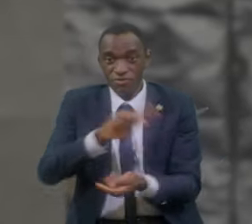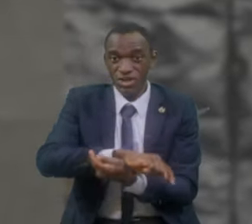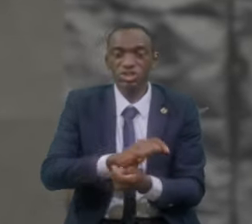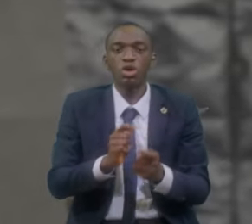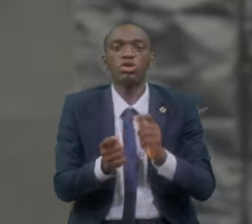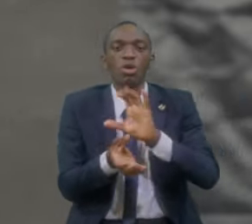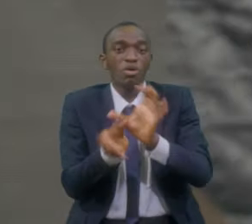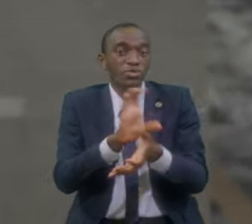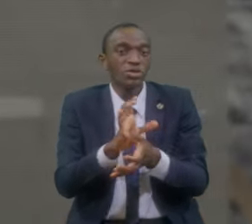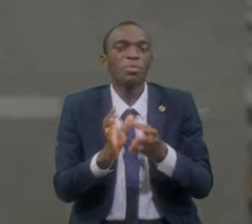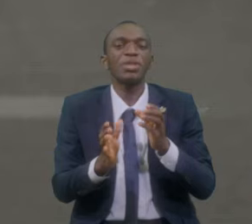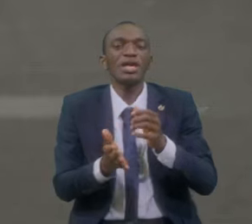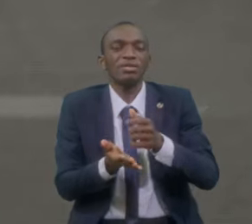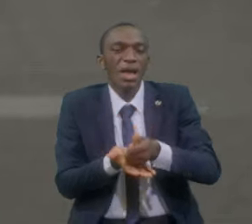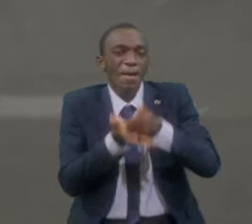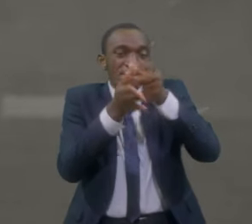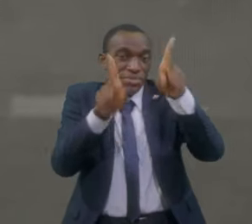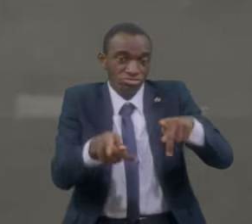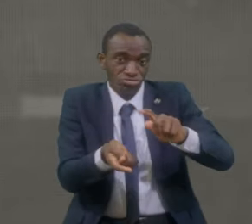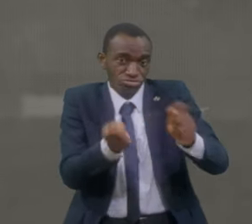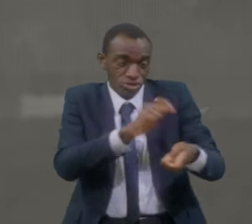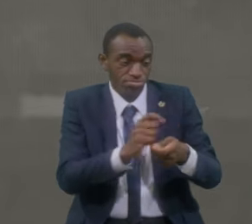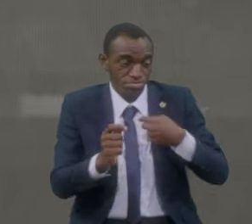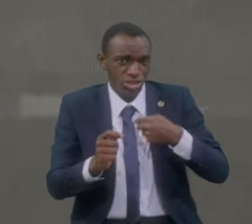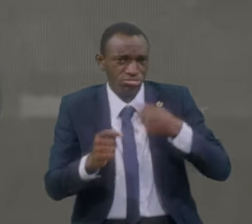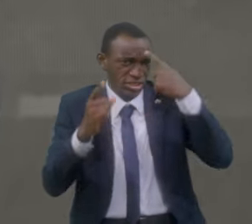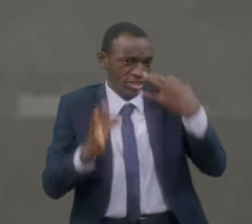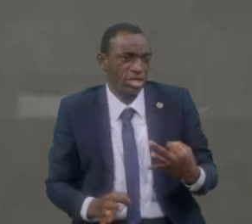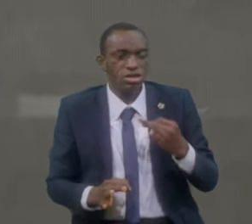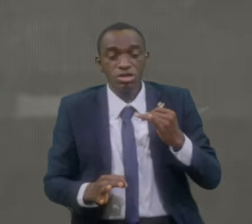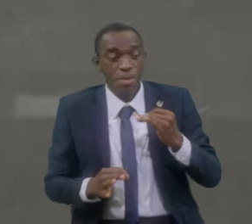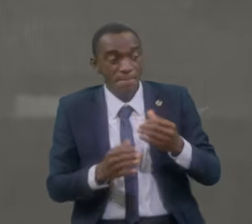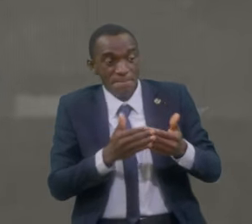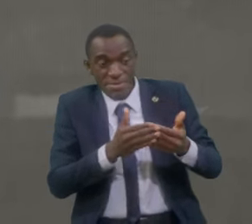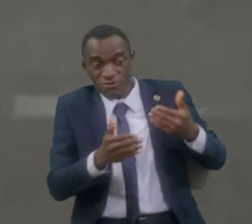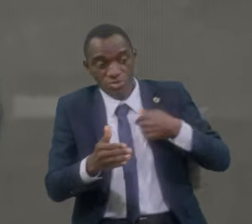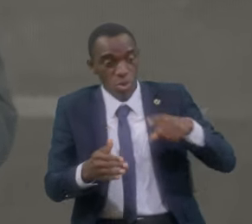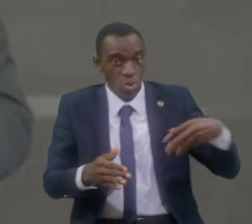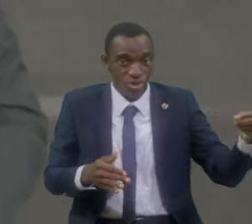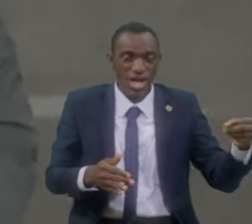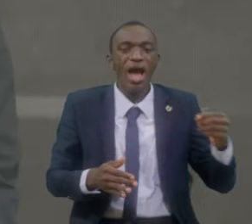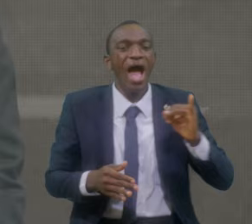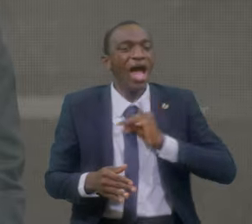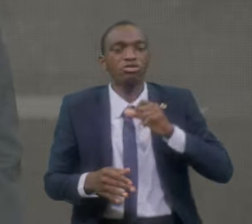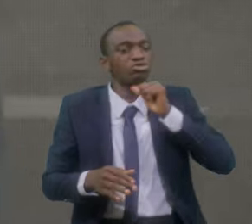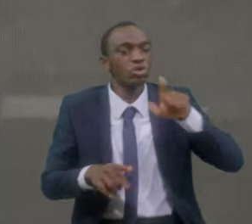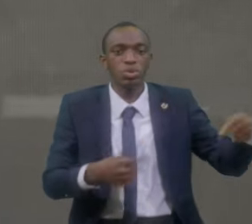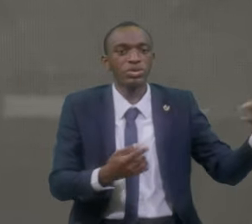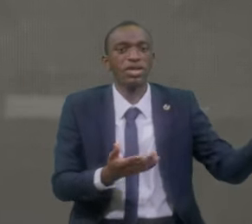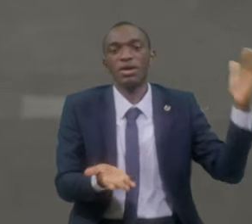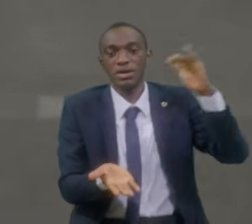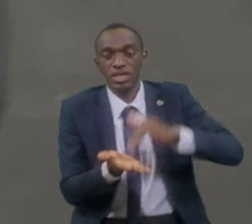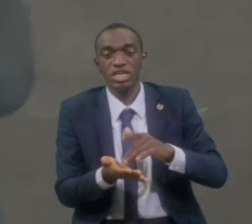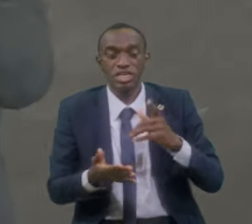to go, I go there no more. That's the conversion. The dresses I used to wear, I wear them